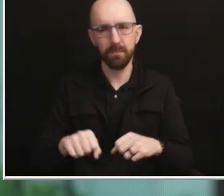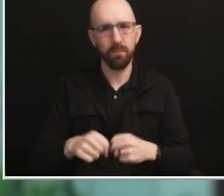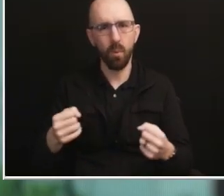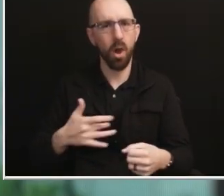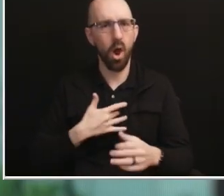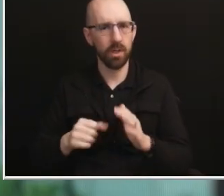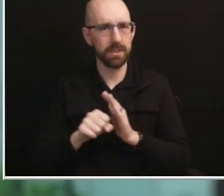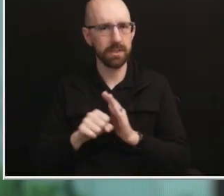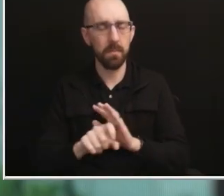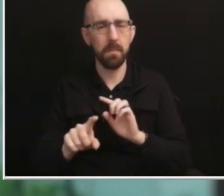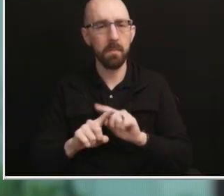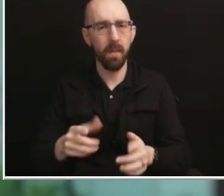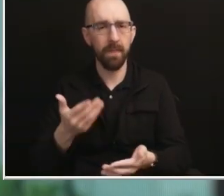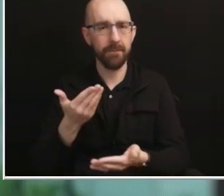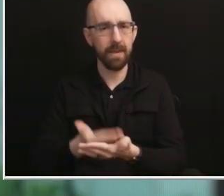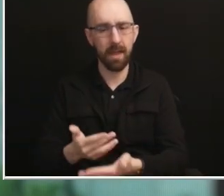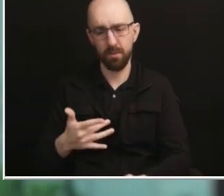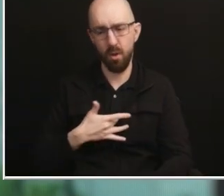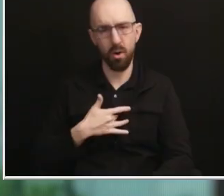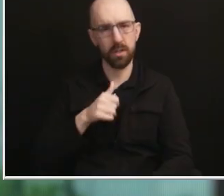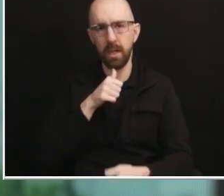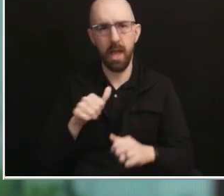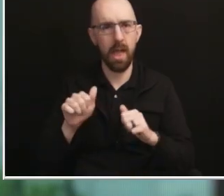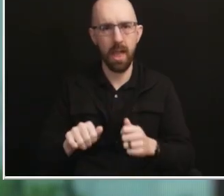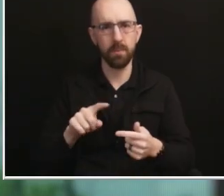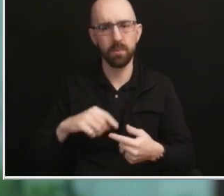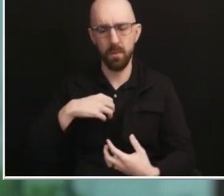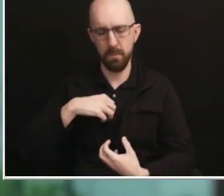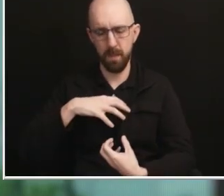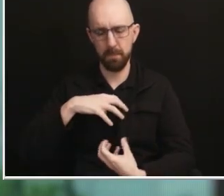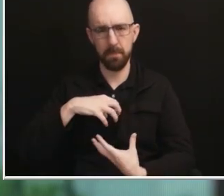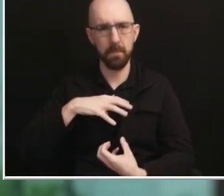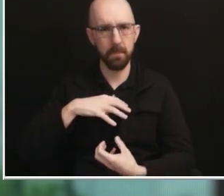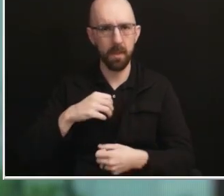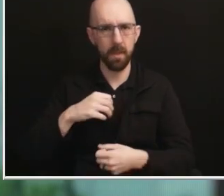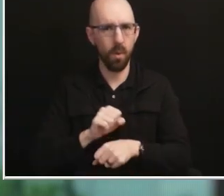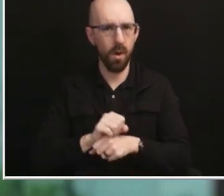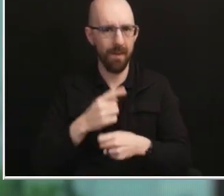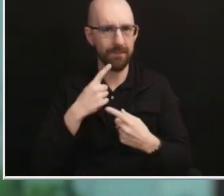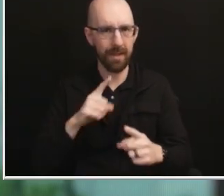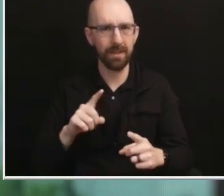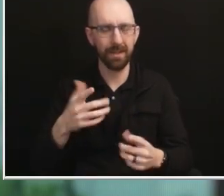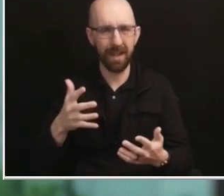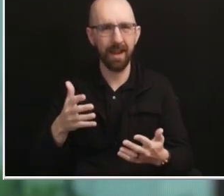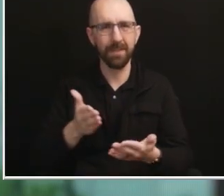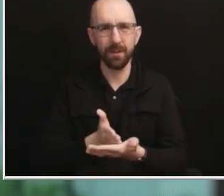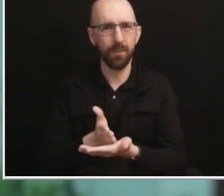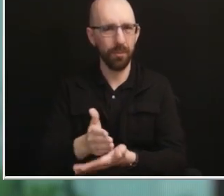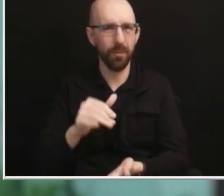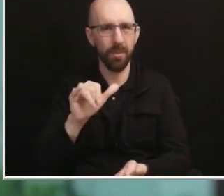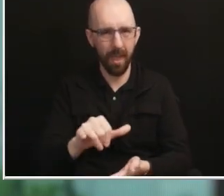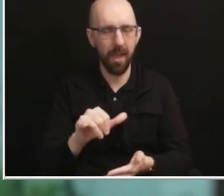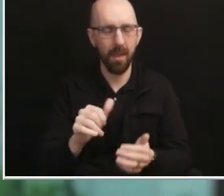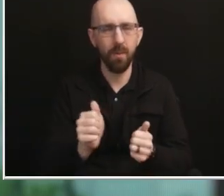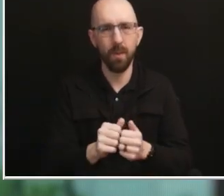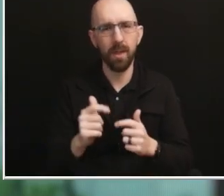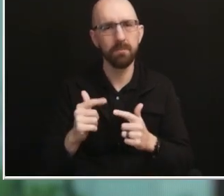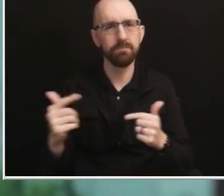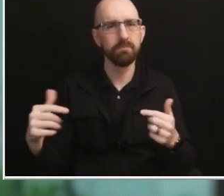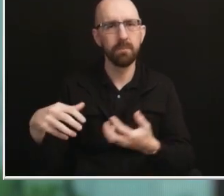that the heart is not able to pump or work effectively, we just kind of transiently kind of get you through that with various